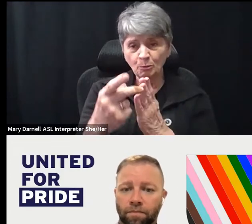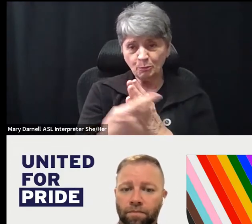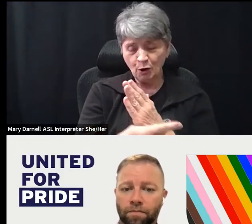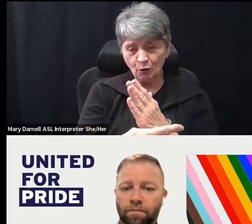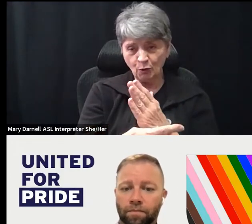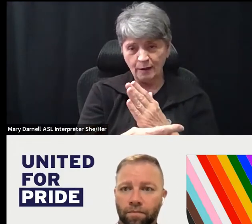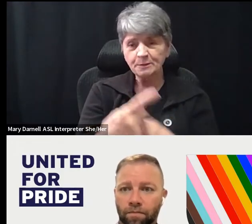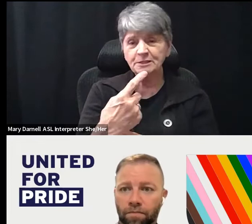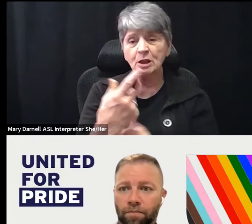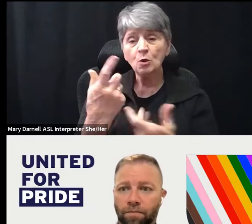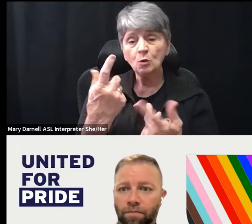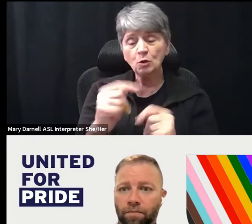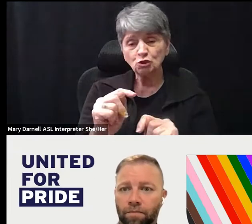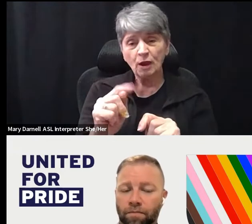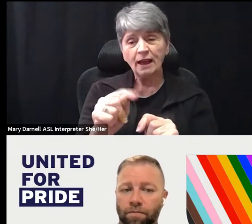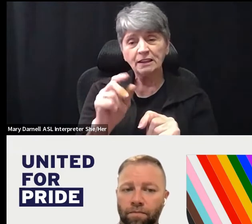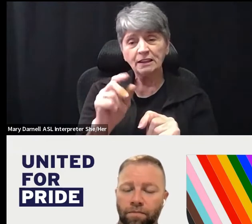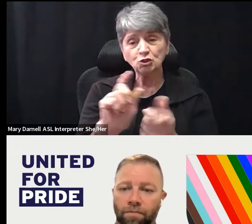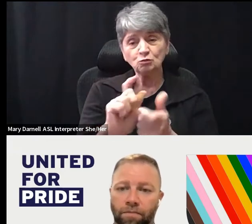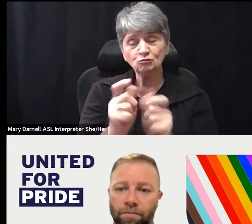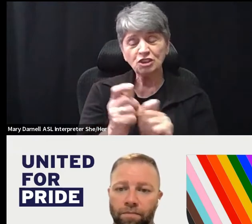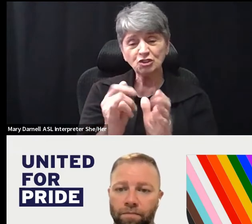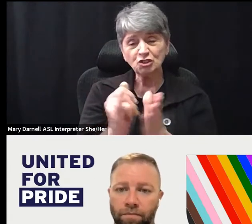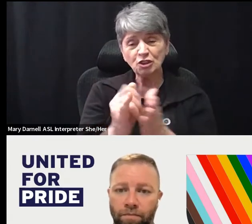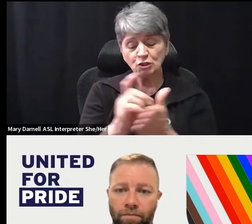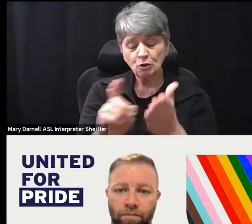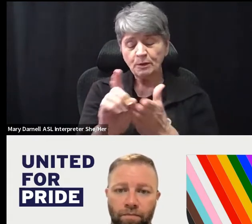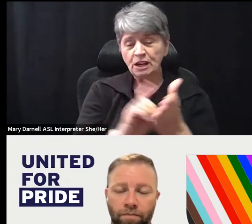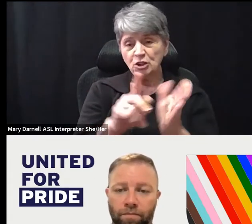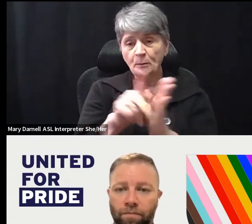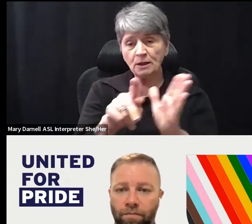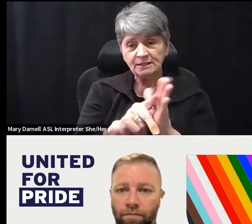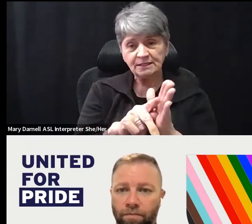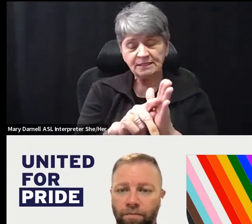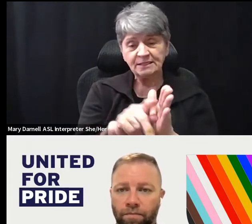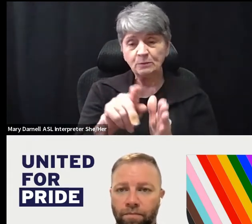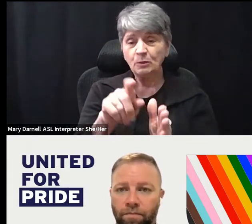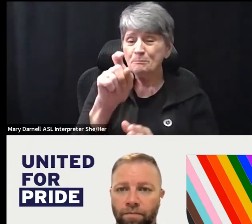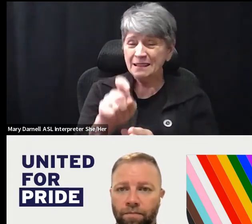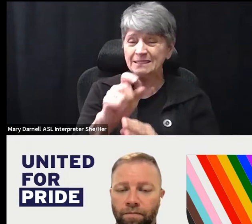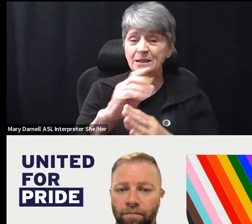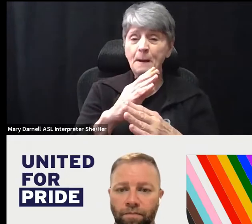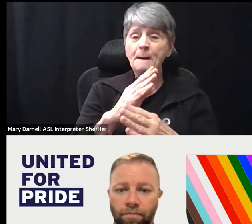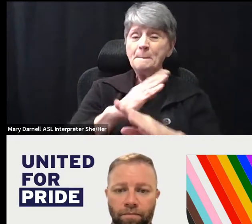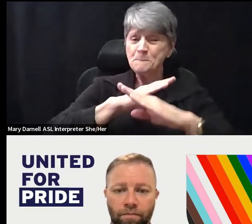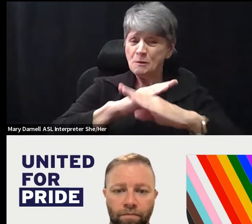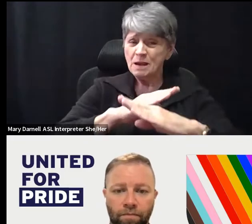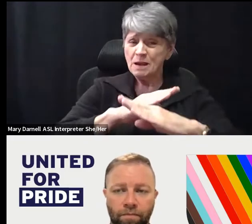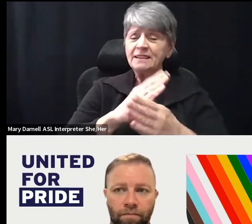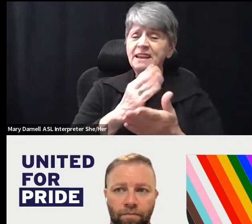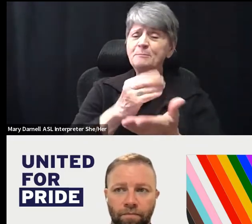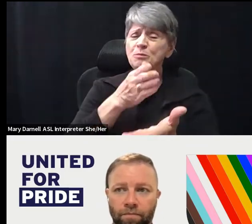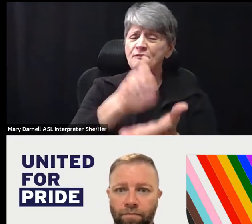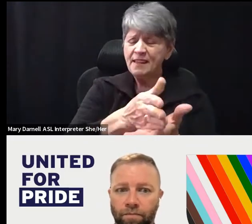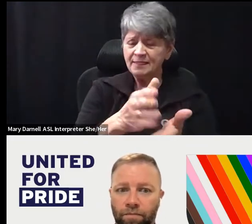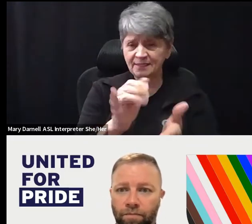back, which means that we have to push even harder to prevent that. And we have to push even harder